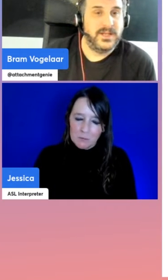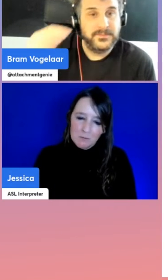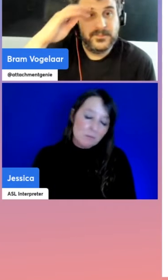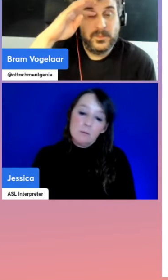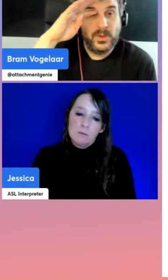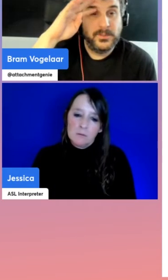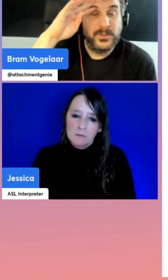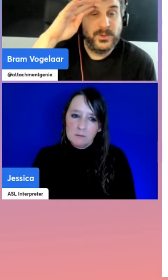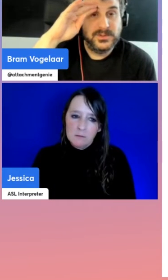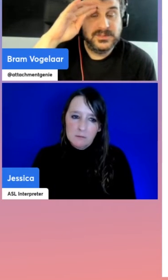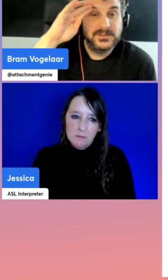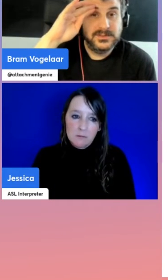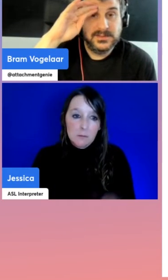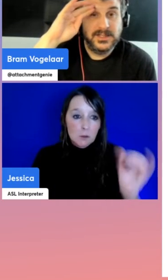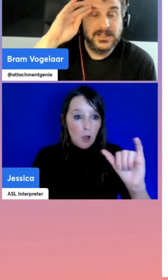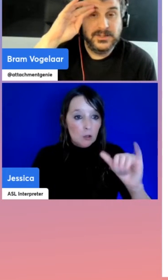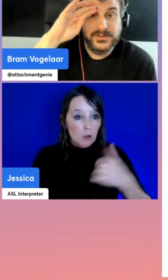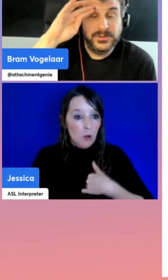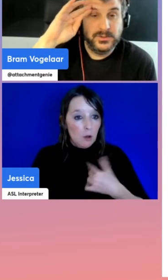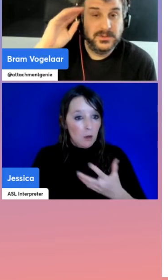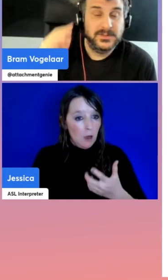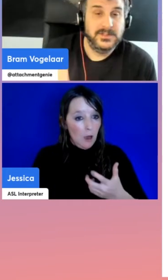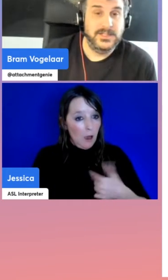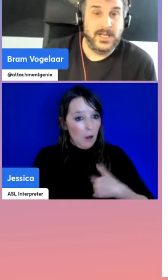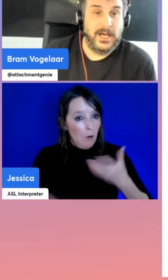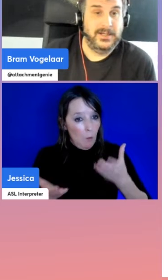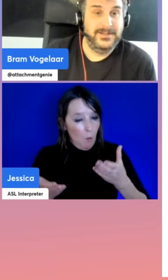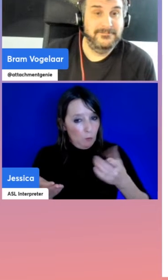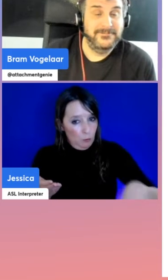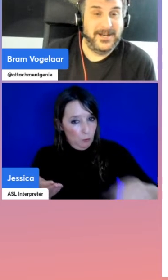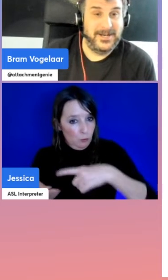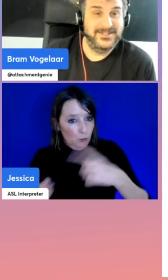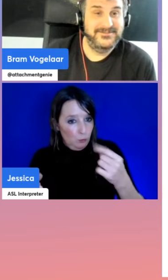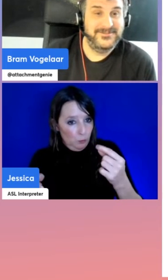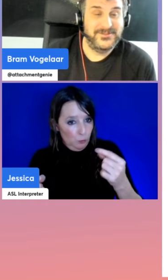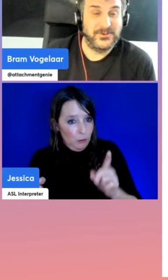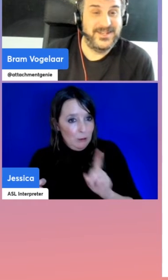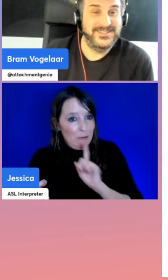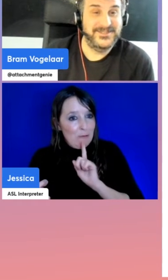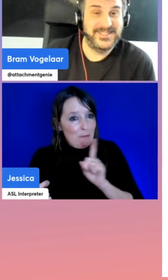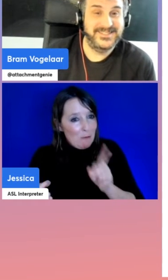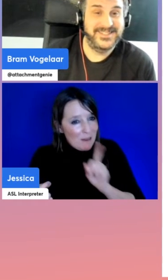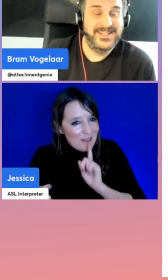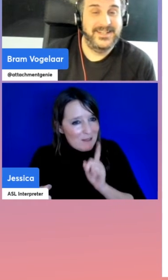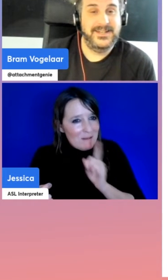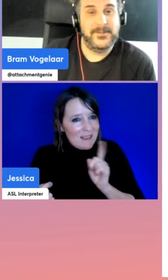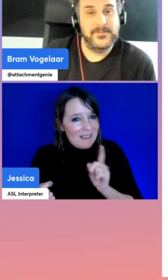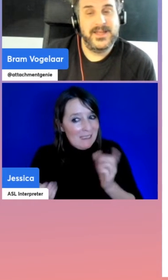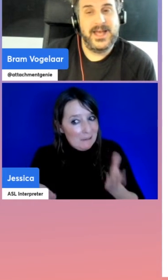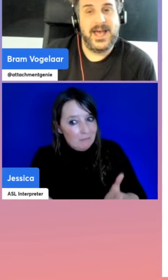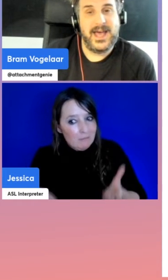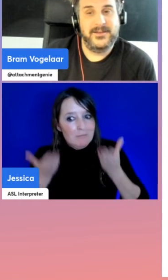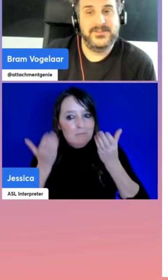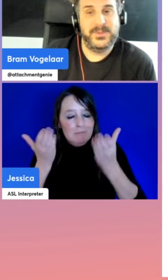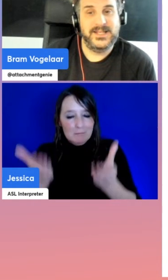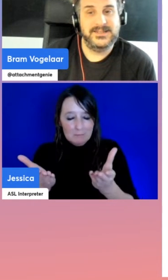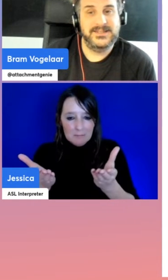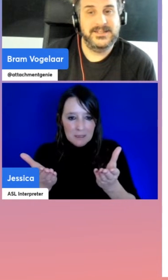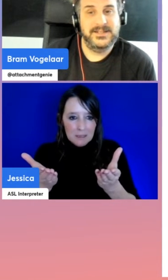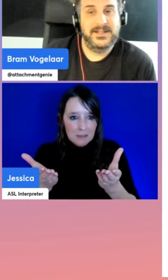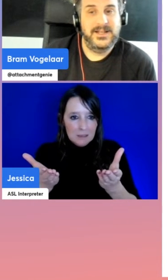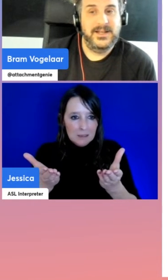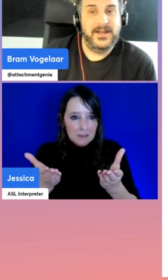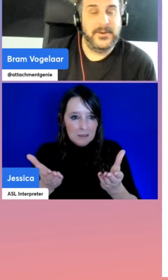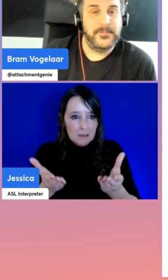Also, what I want to propose you do highly strongly suggest